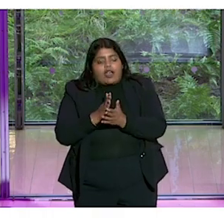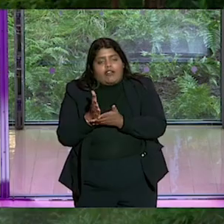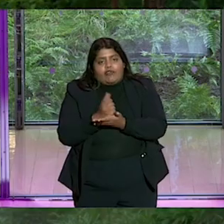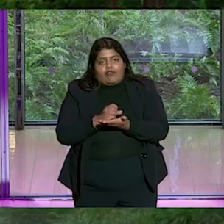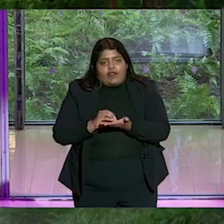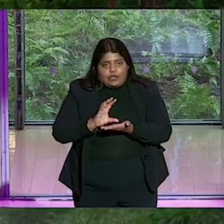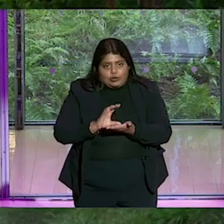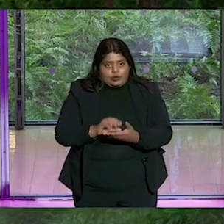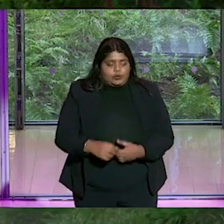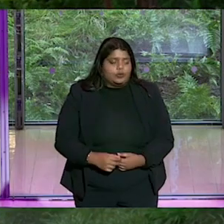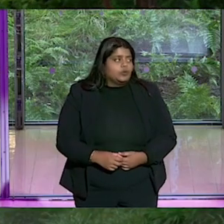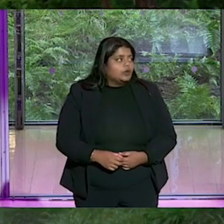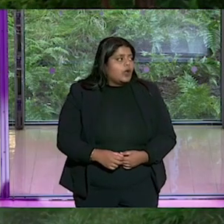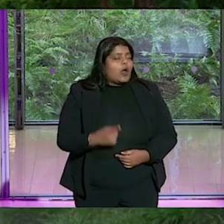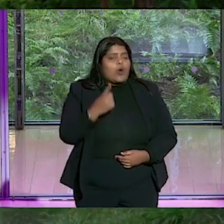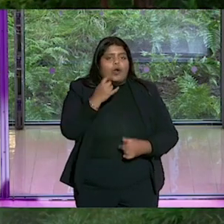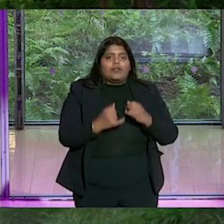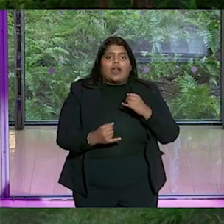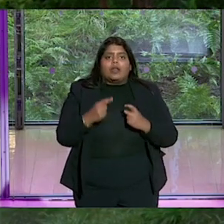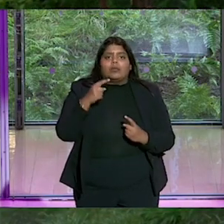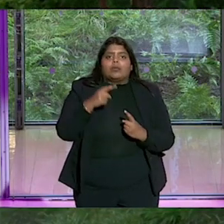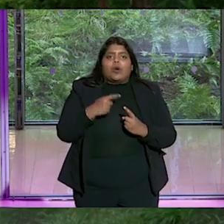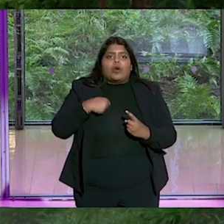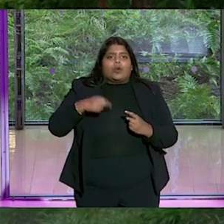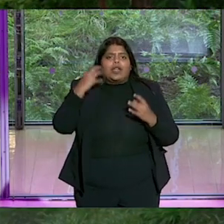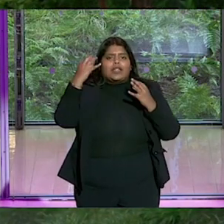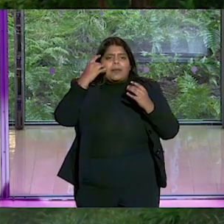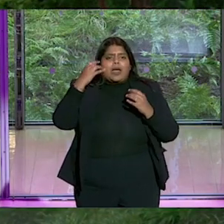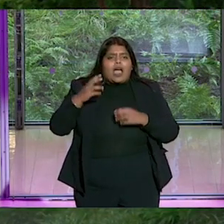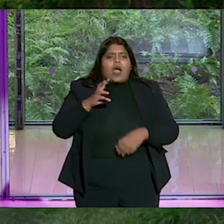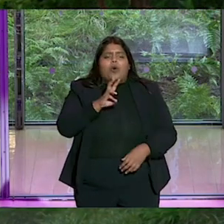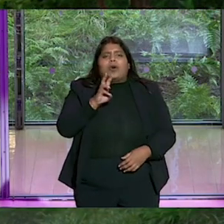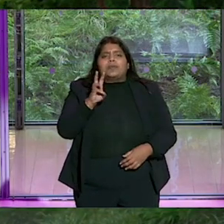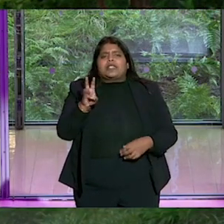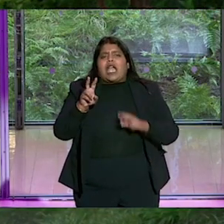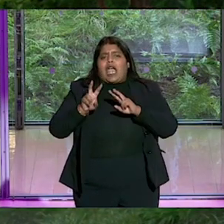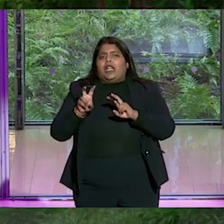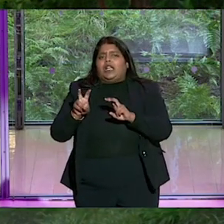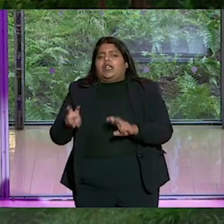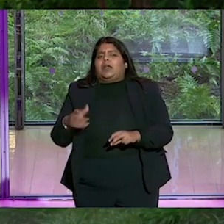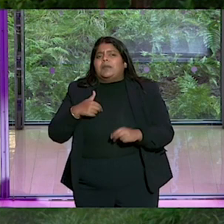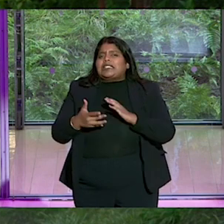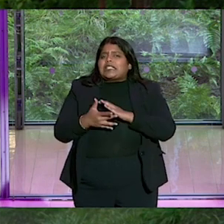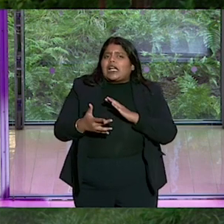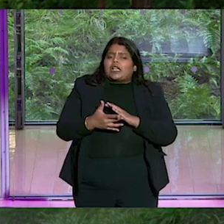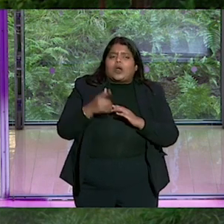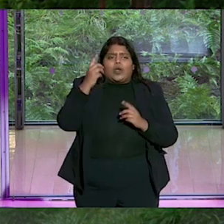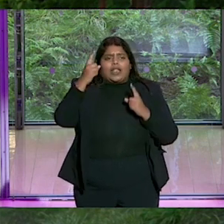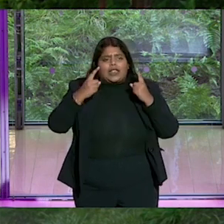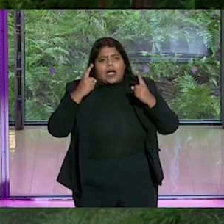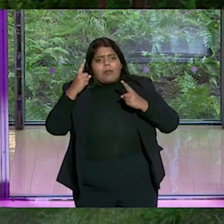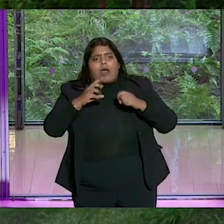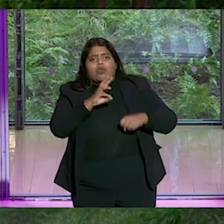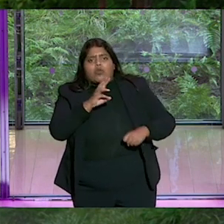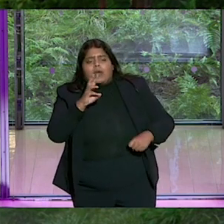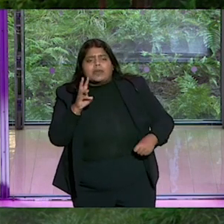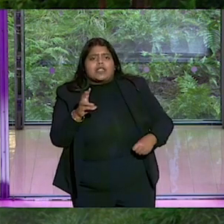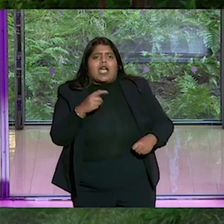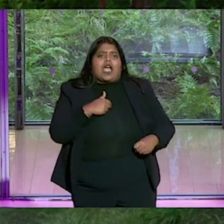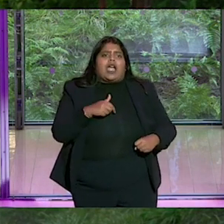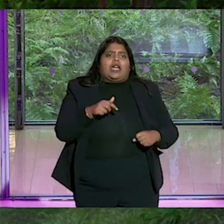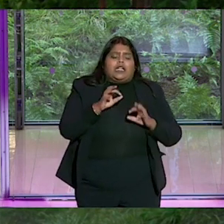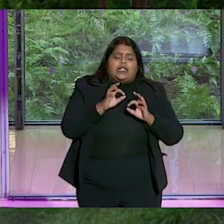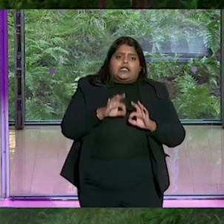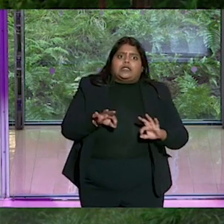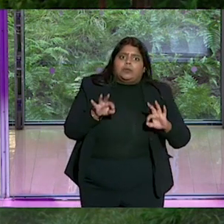One final point on this, we often think about website analytics, and it's technical, it's about the website, it's digital, it's all of these things that can be kind